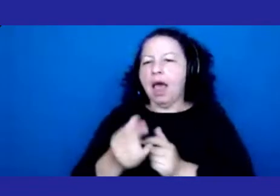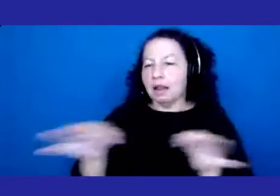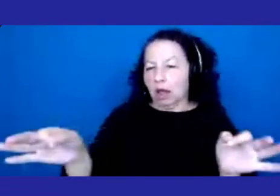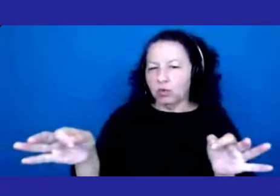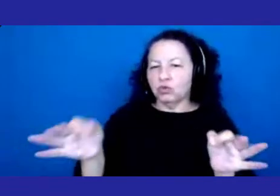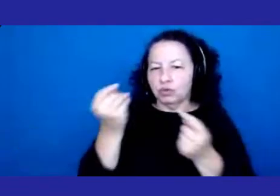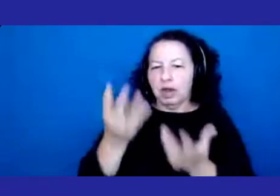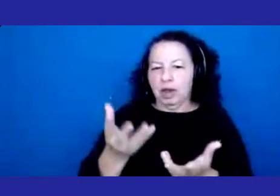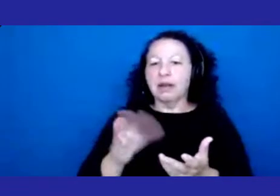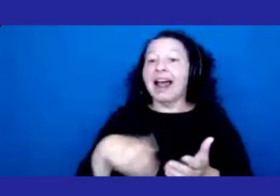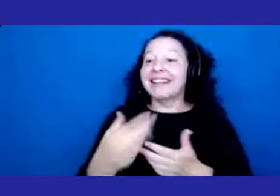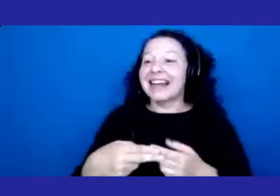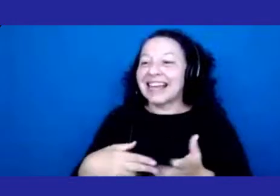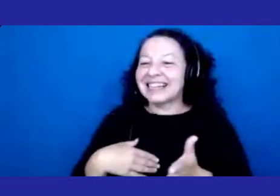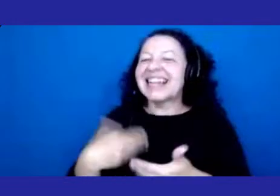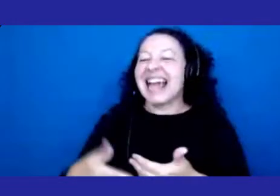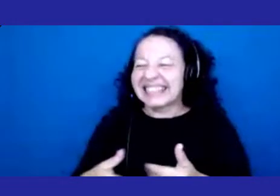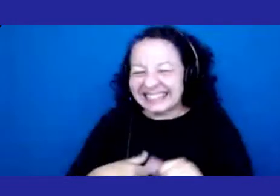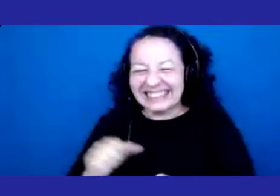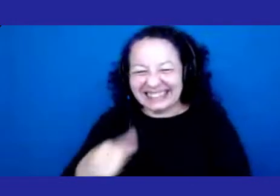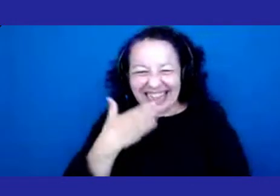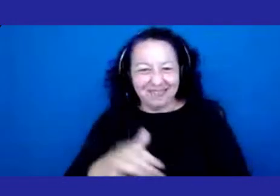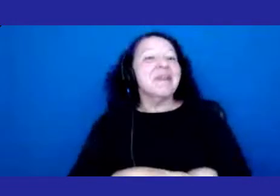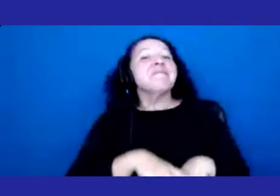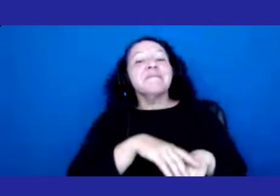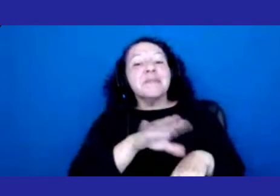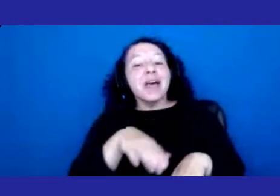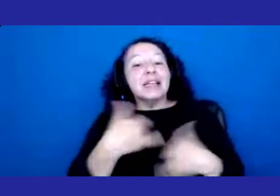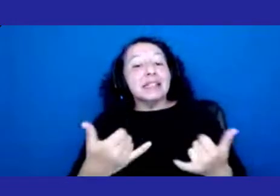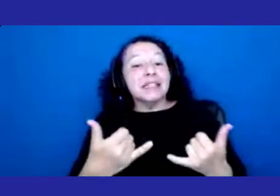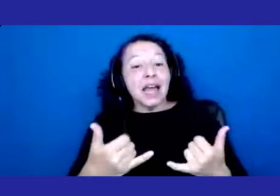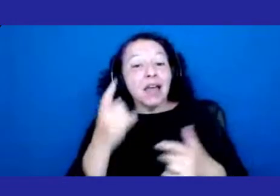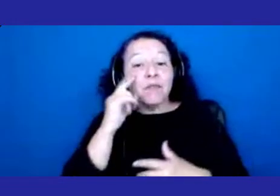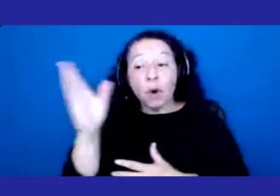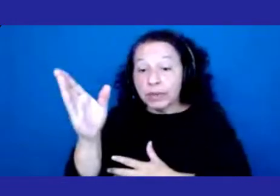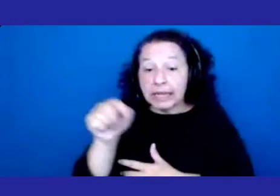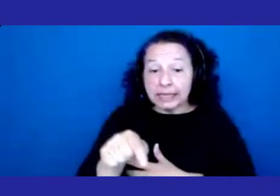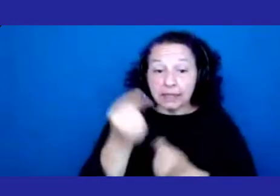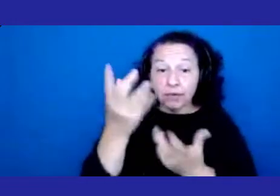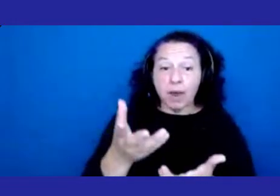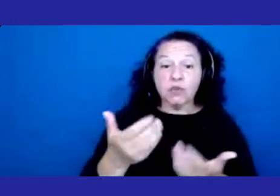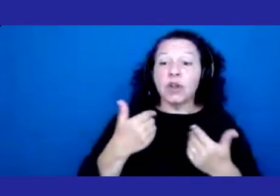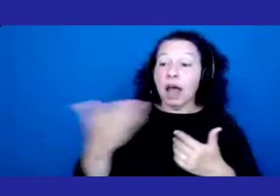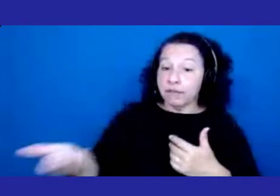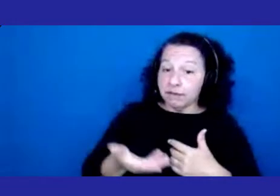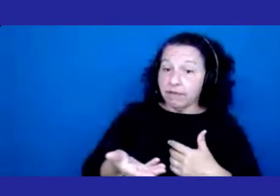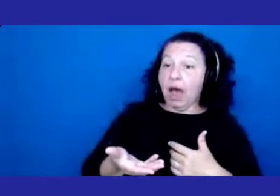The next slide, yep. And today, for presenting this data, I've invited